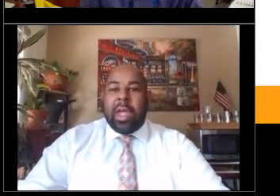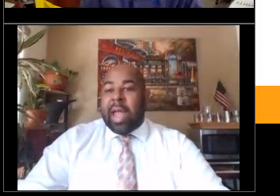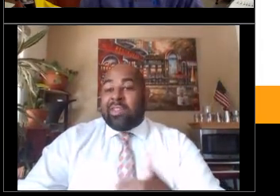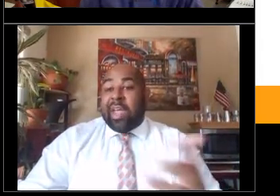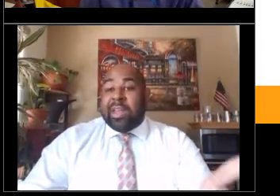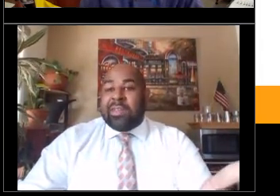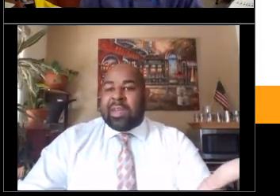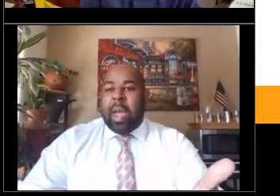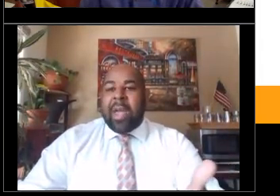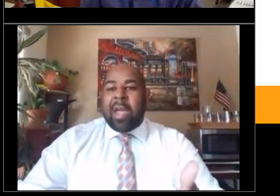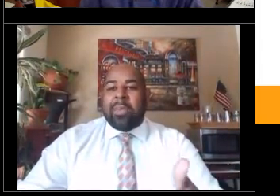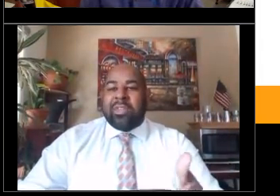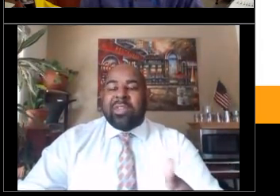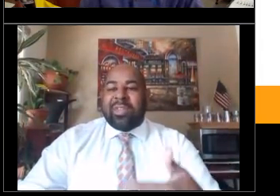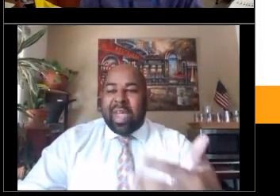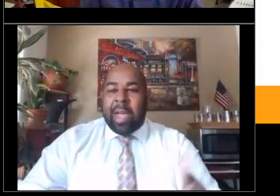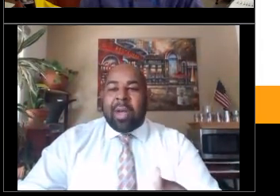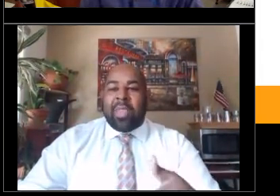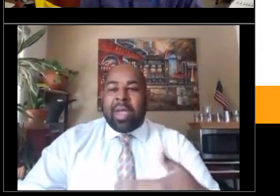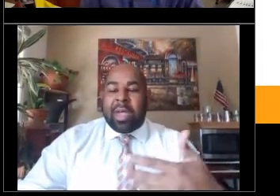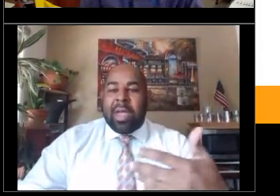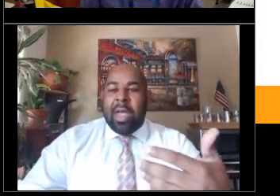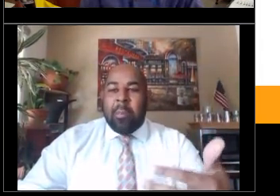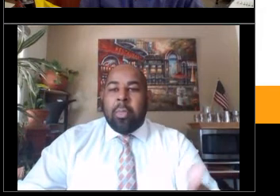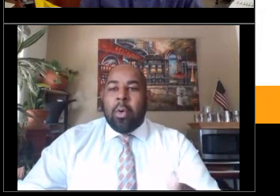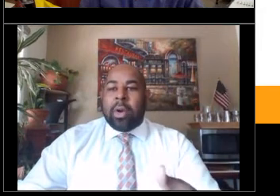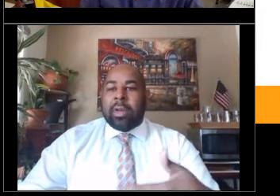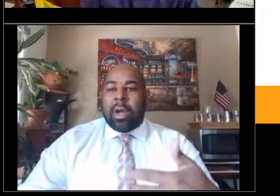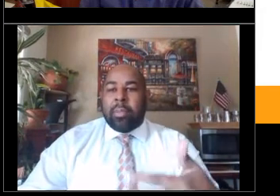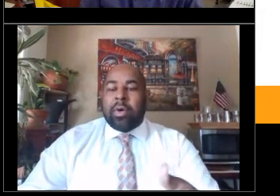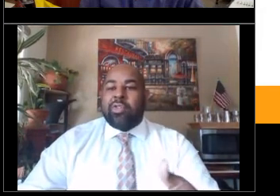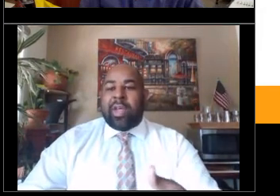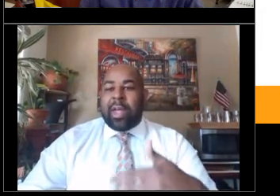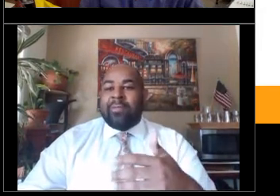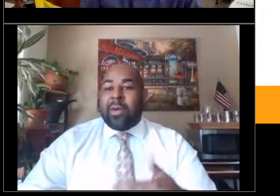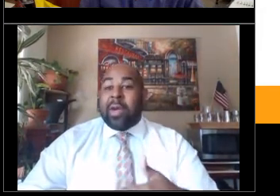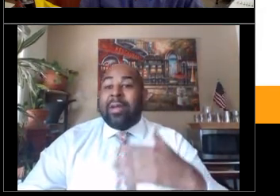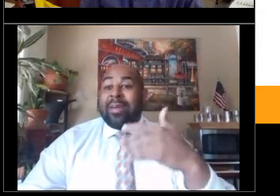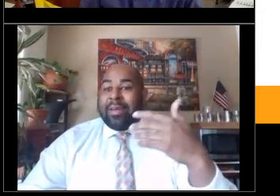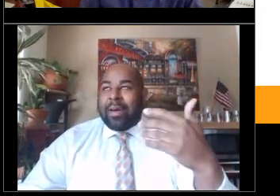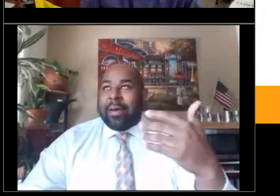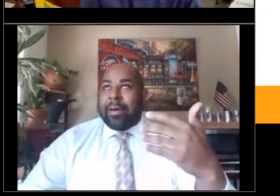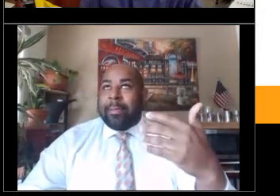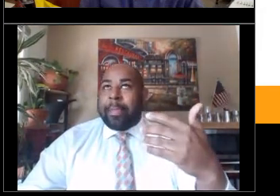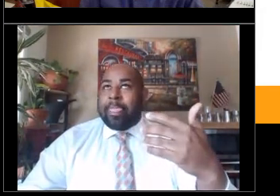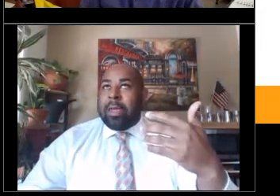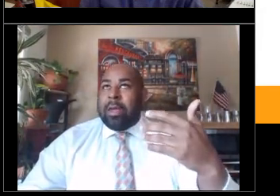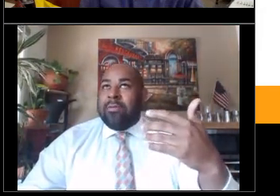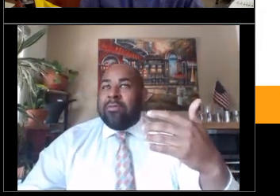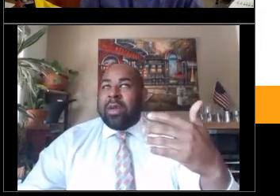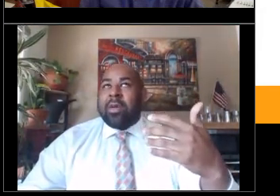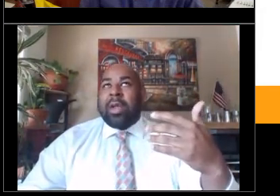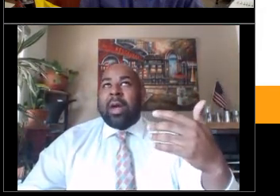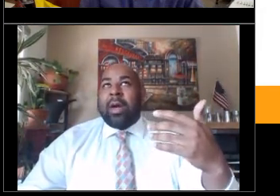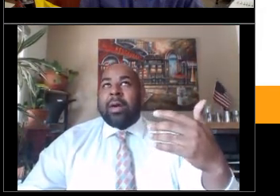approach, not saying this is a campaign, but the same, I think, important approach and very